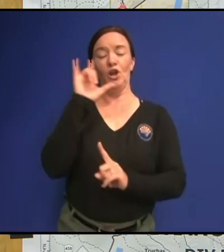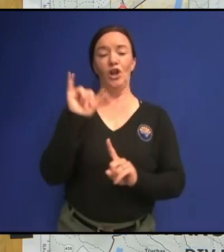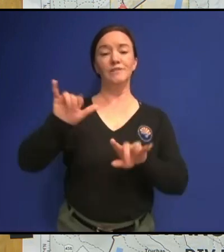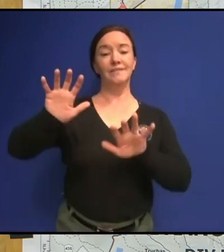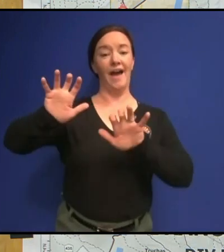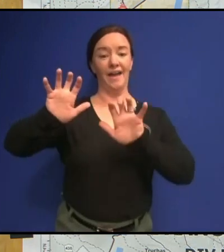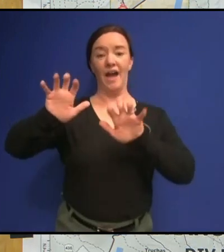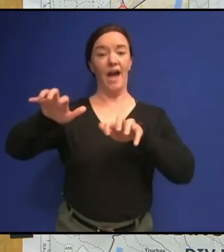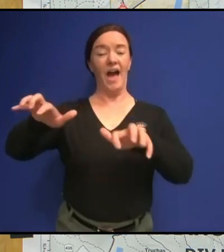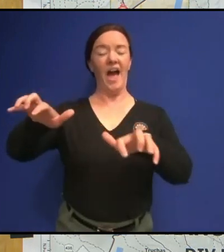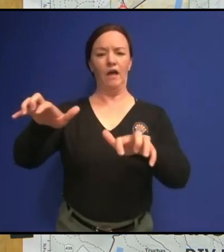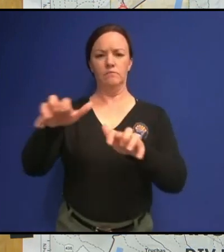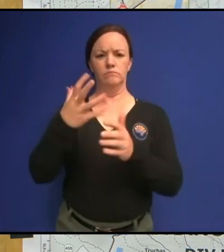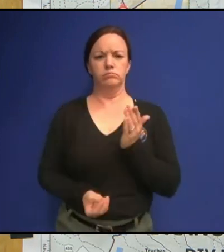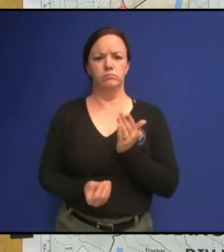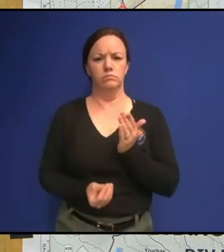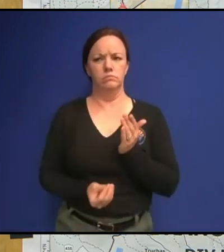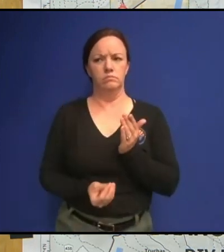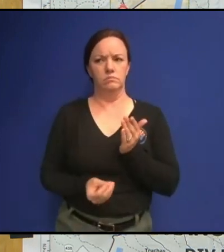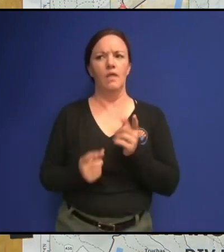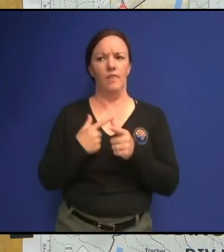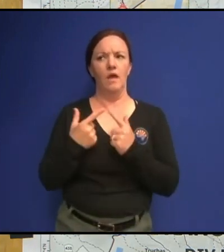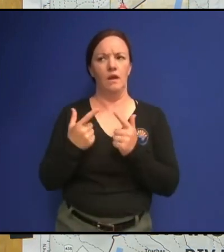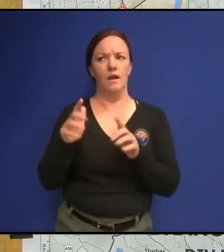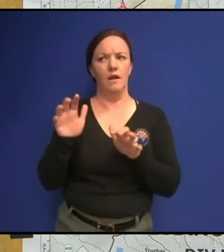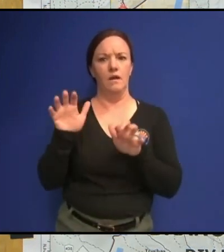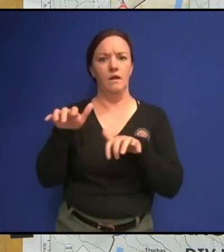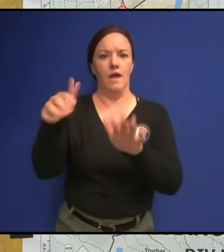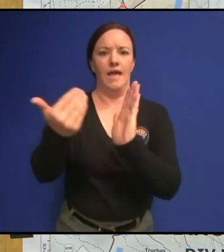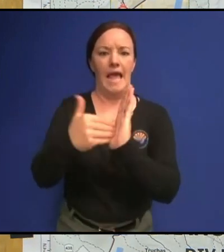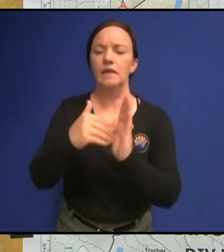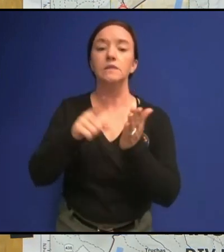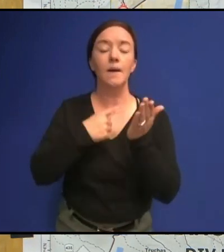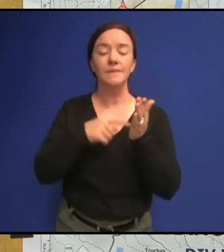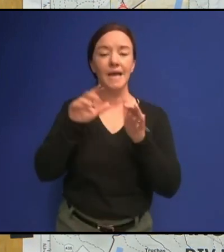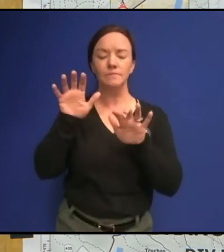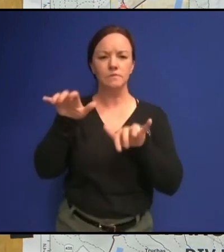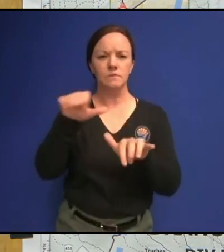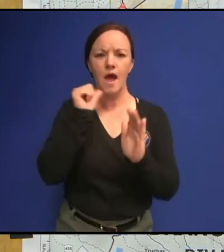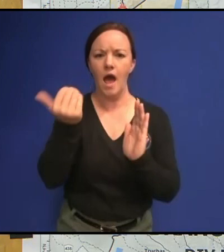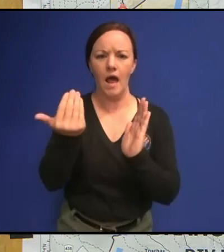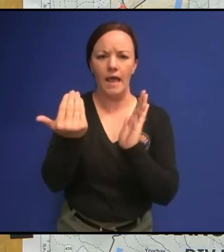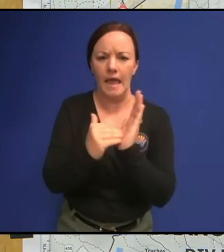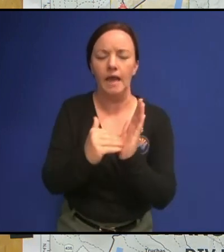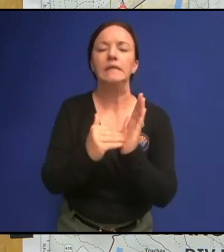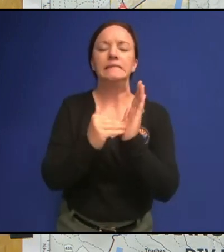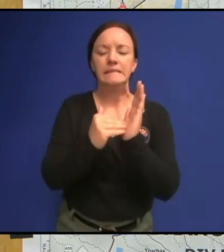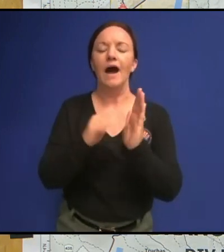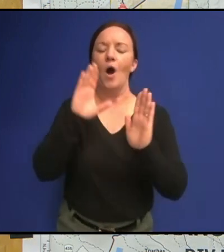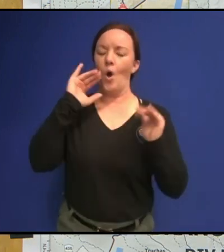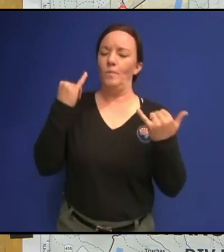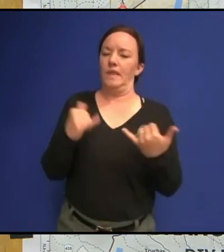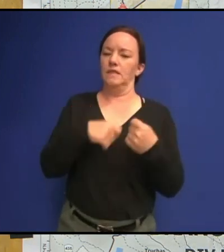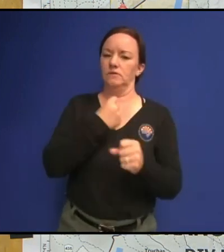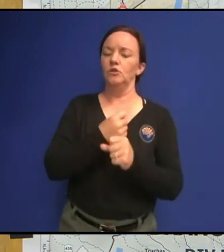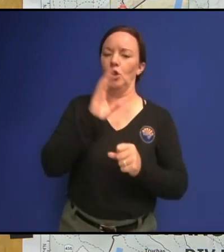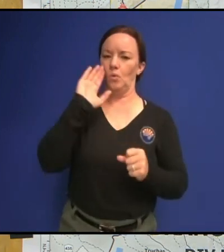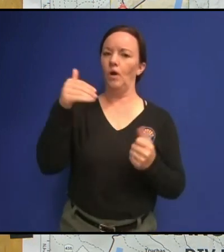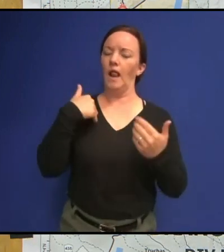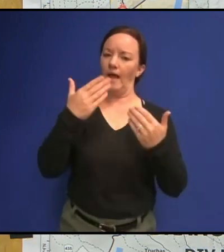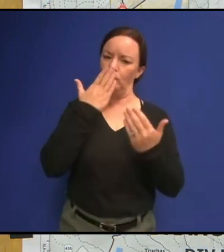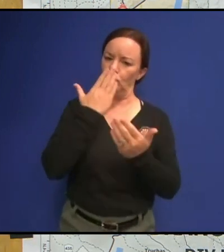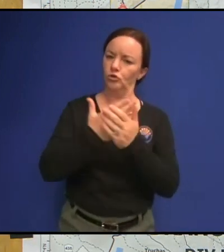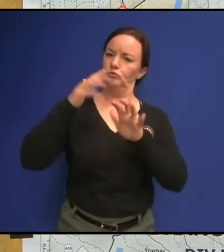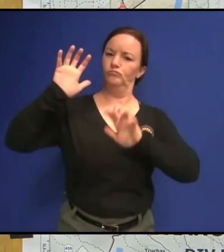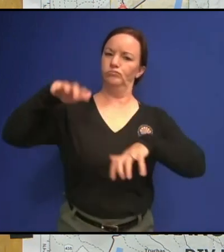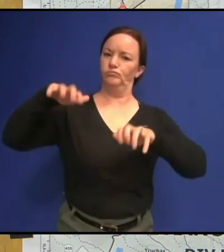back. And there's been a couple years, unfortunately, where they haven't come back, which I hope that's not this year. But until